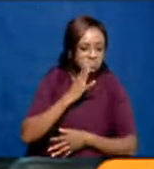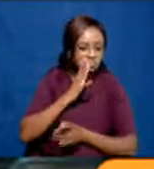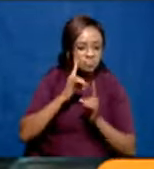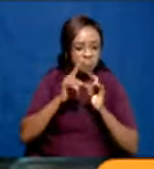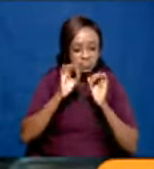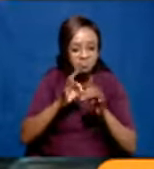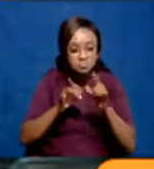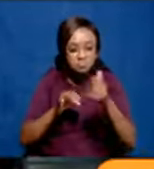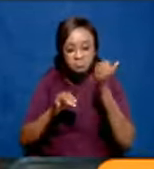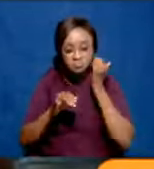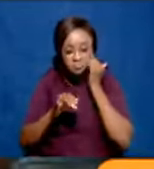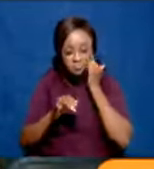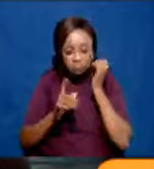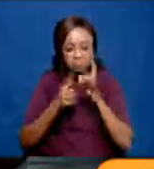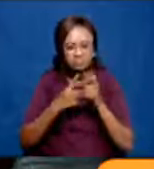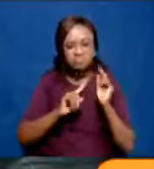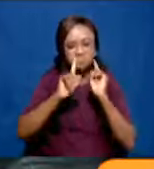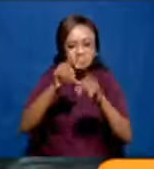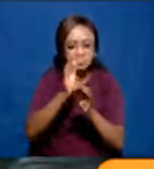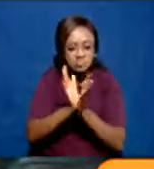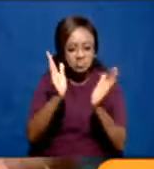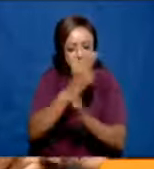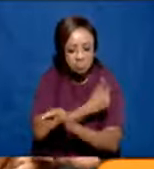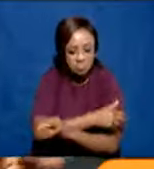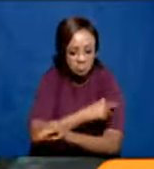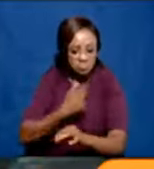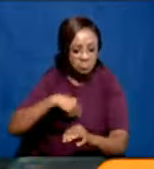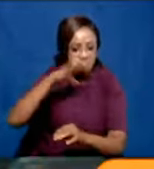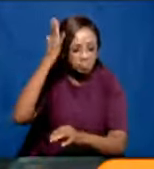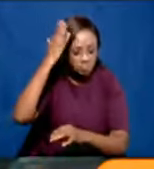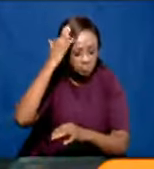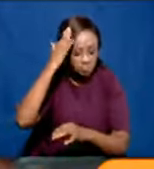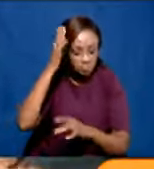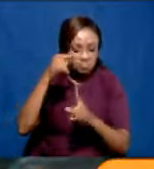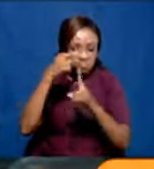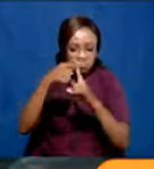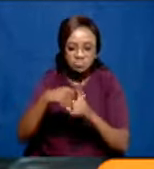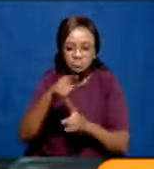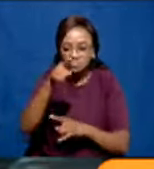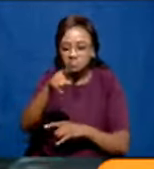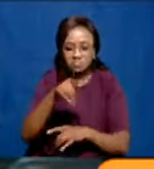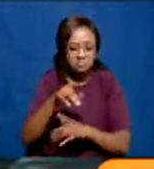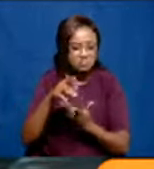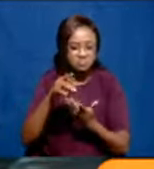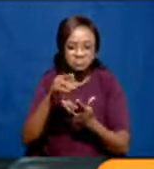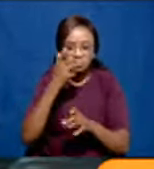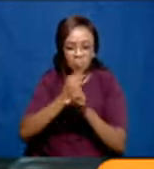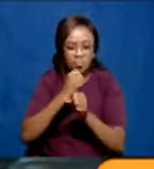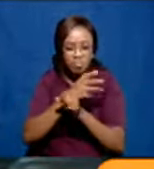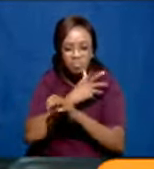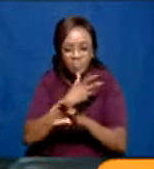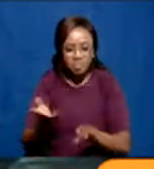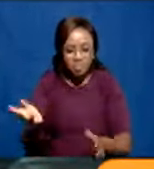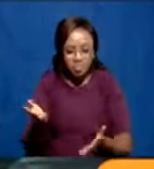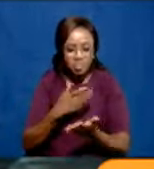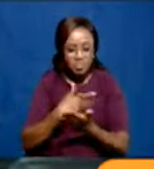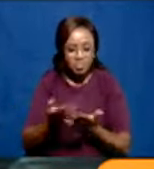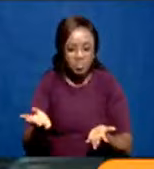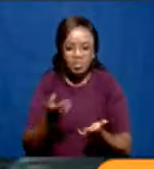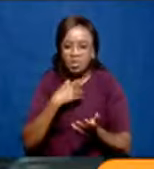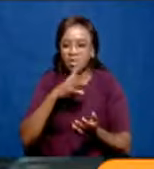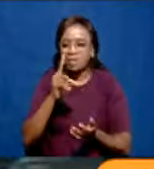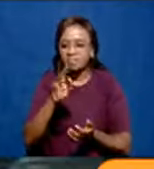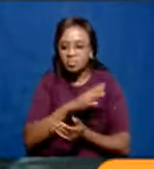facility and you go to public facilities, which we know, and he knows very well, that they're totally dysfunctional in the country, there are no drugs in those facilities, there are no